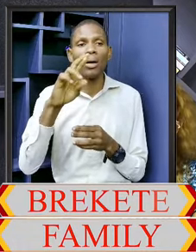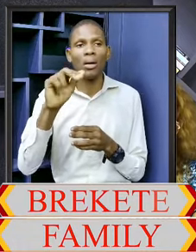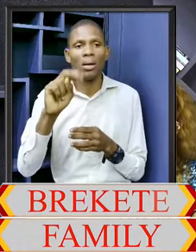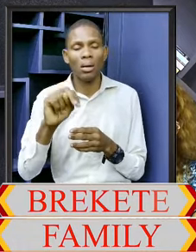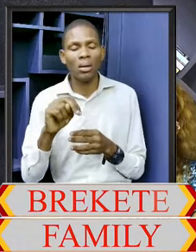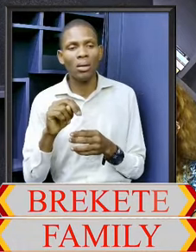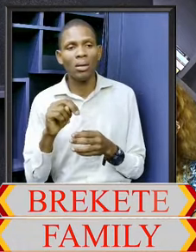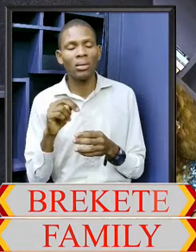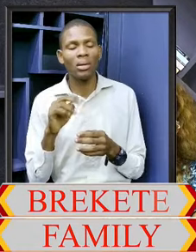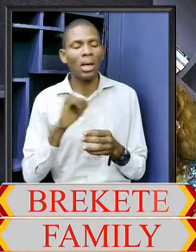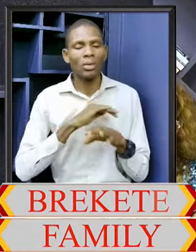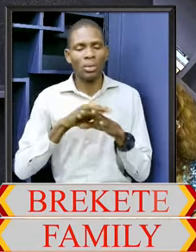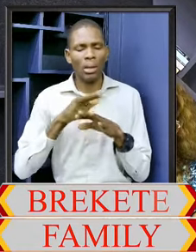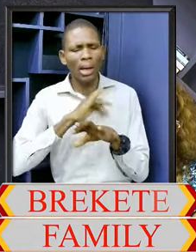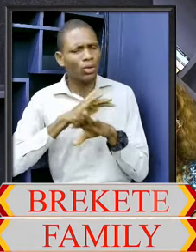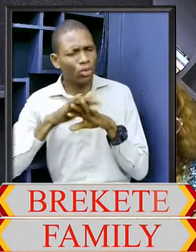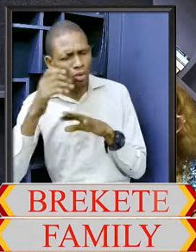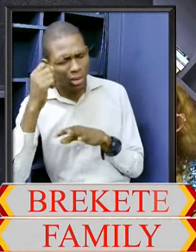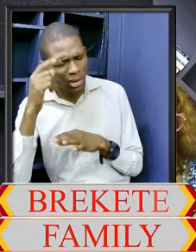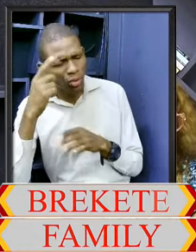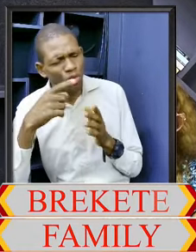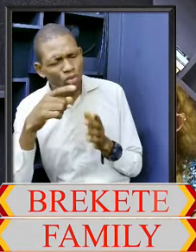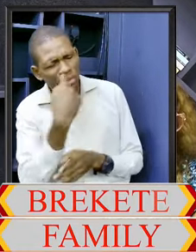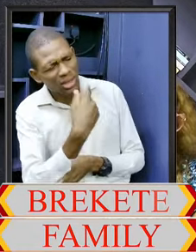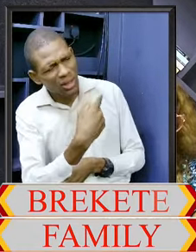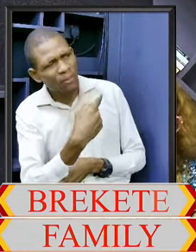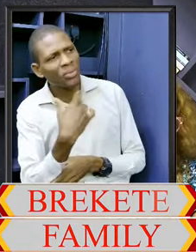I don't understand what you are saying, sir. Okay.